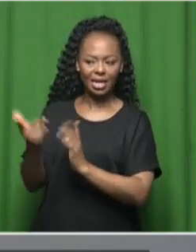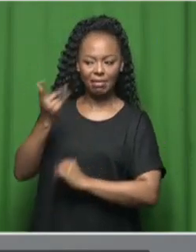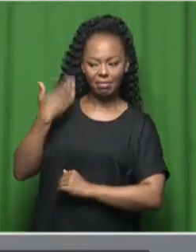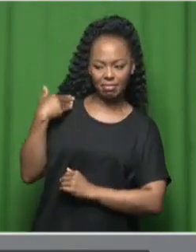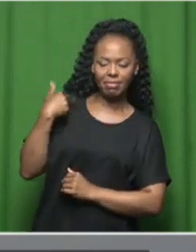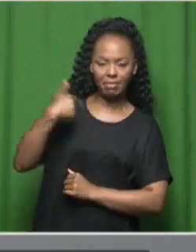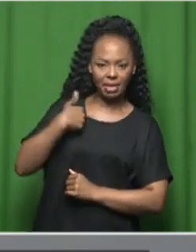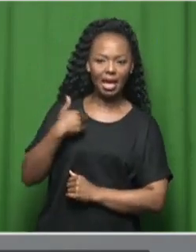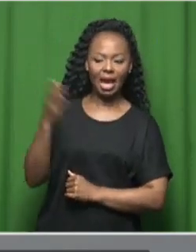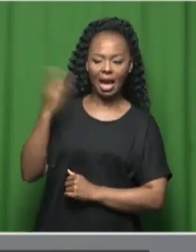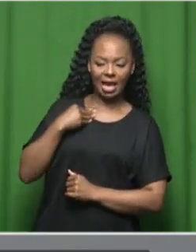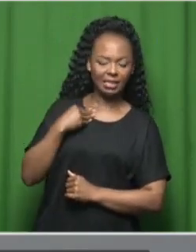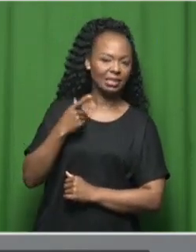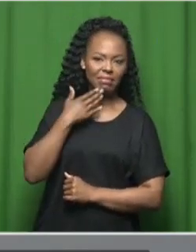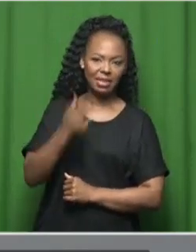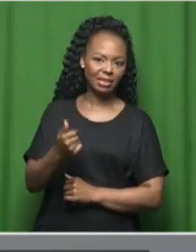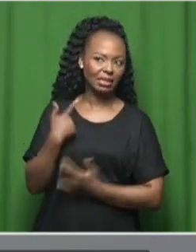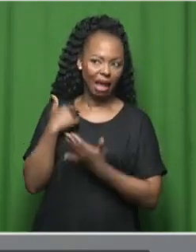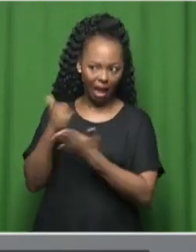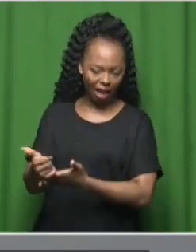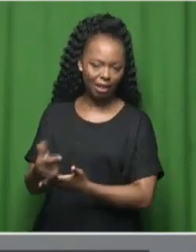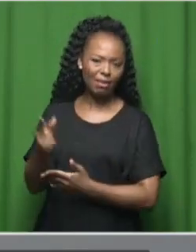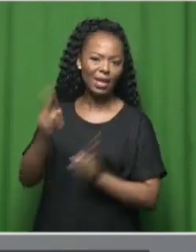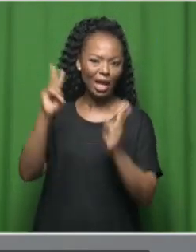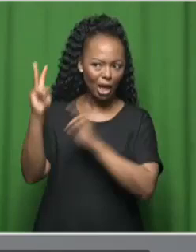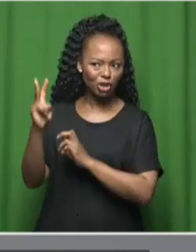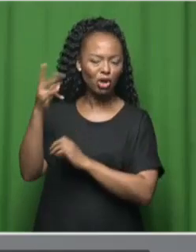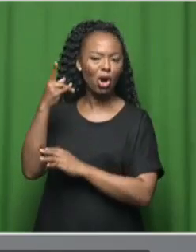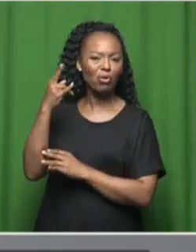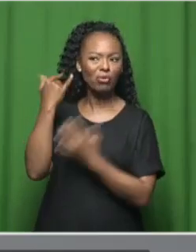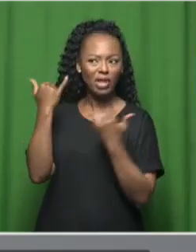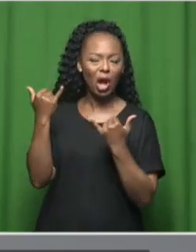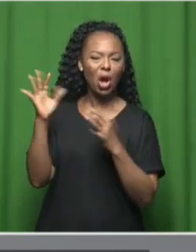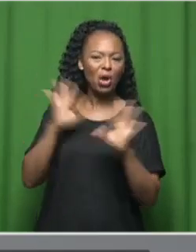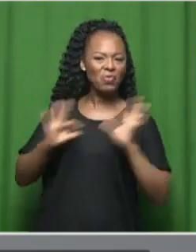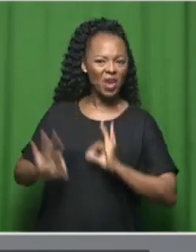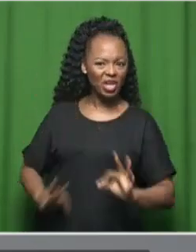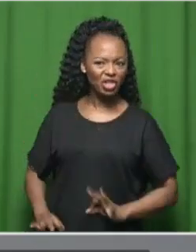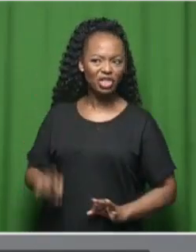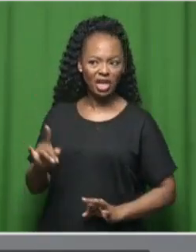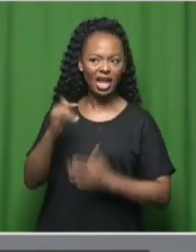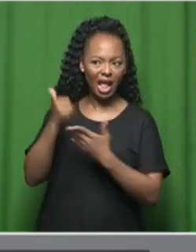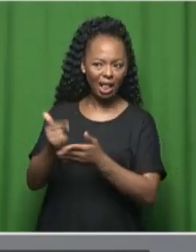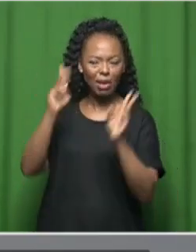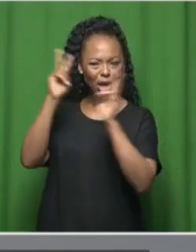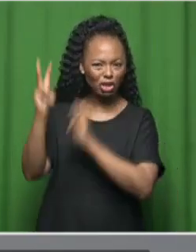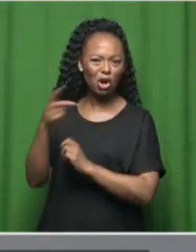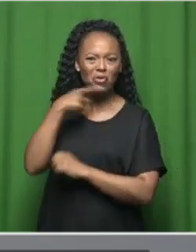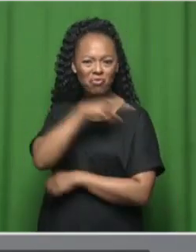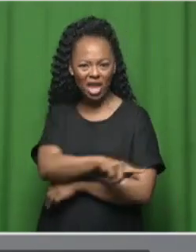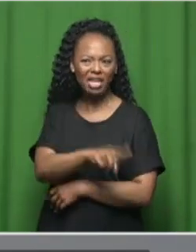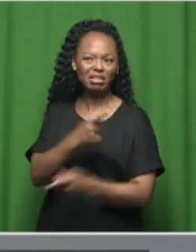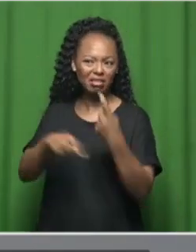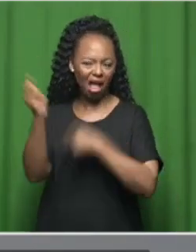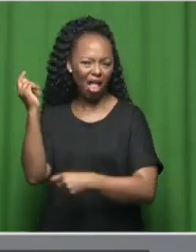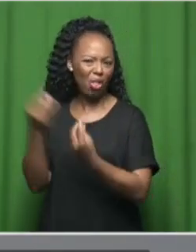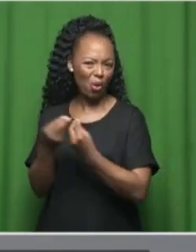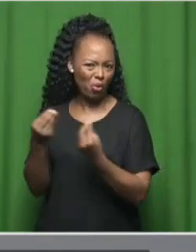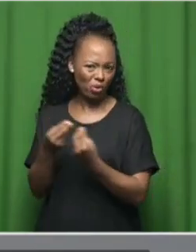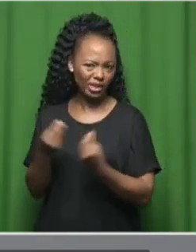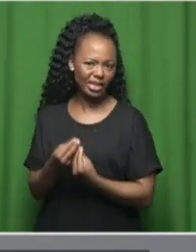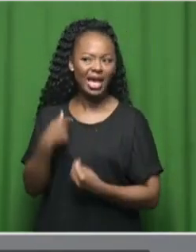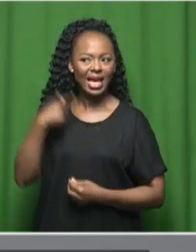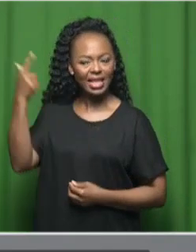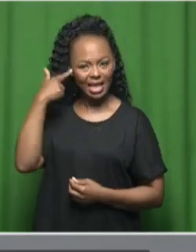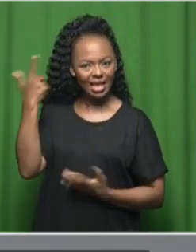person to give this idea to, as you have been in the fashion writing about us to now finishing your law degree, we think you're the perfect